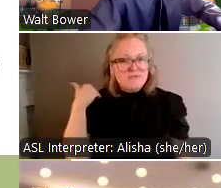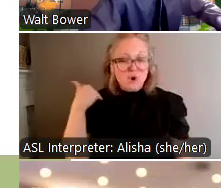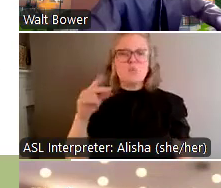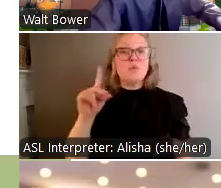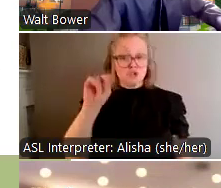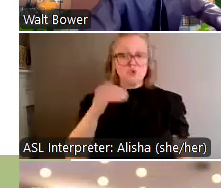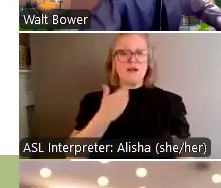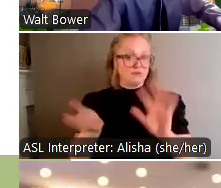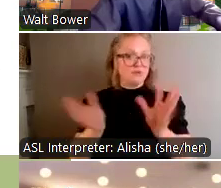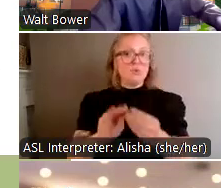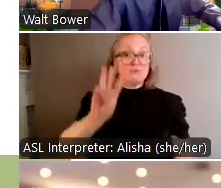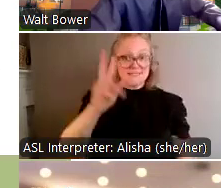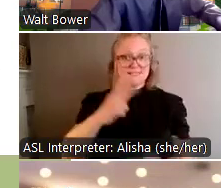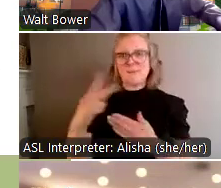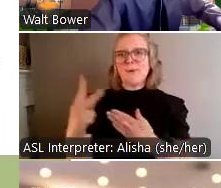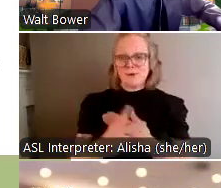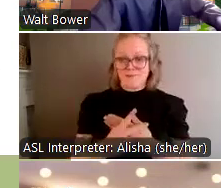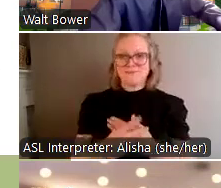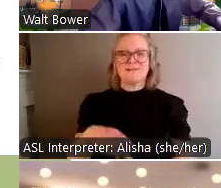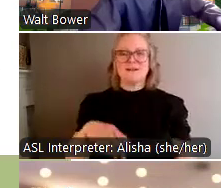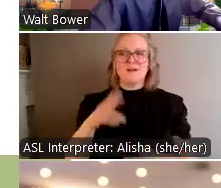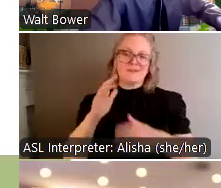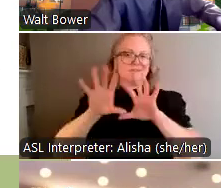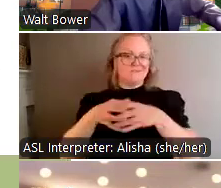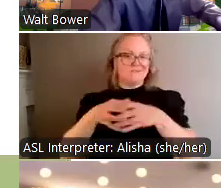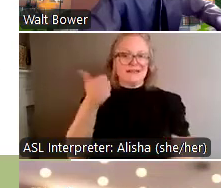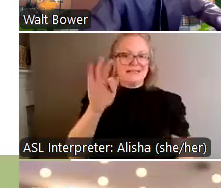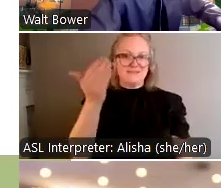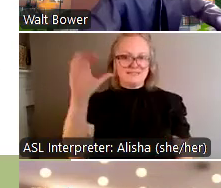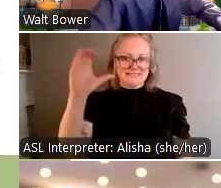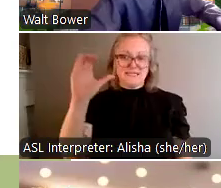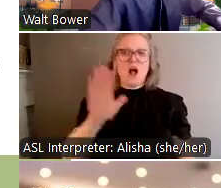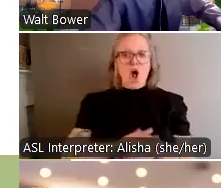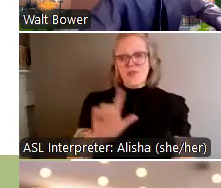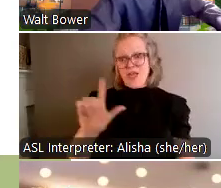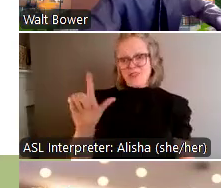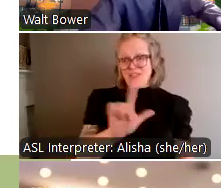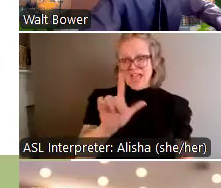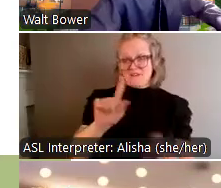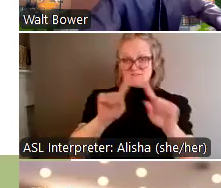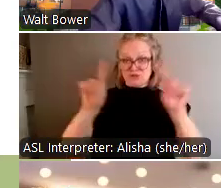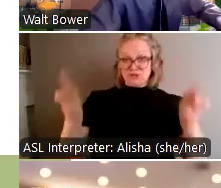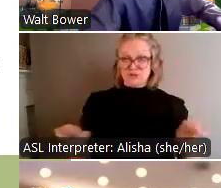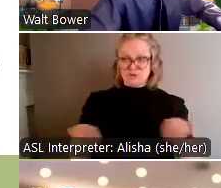have 6 1915C programs. On the left side of your screen, you will see